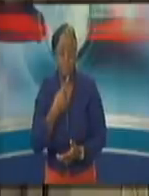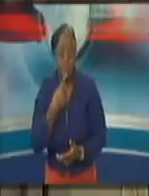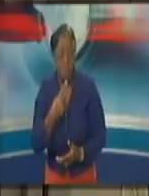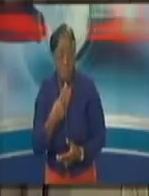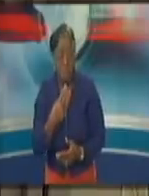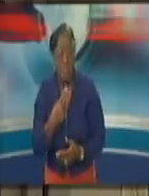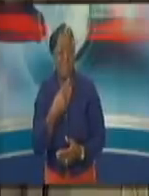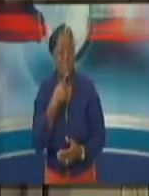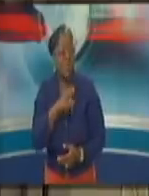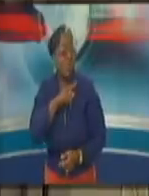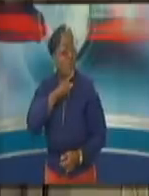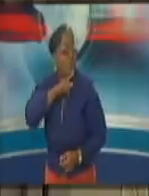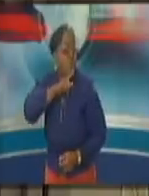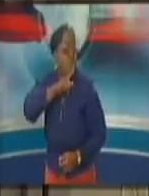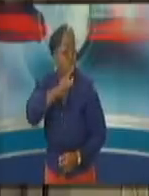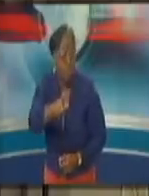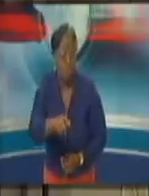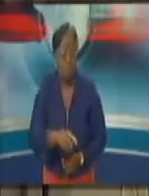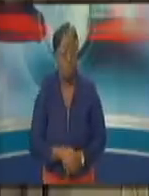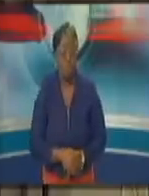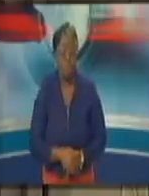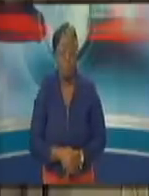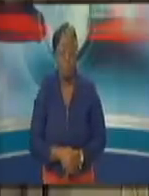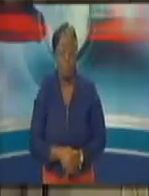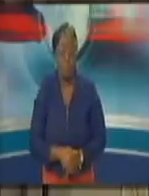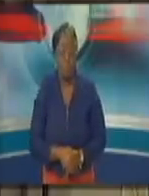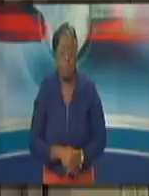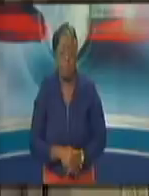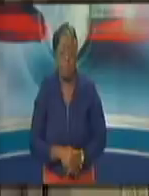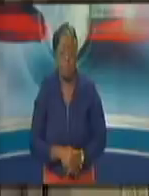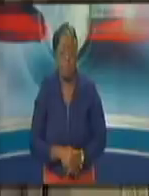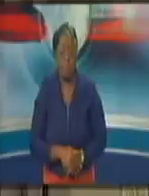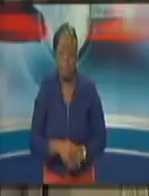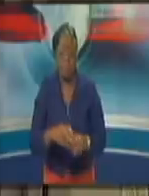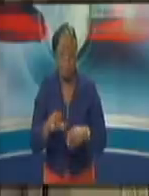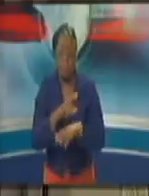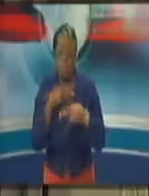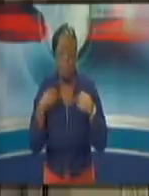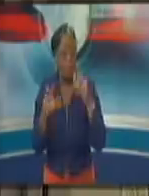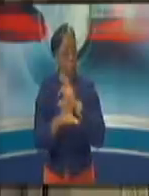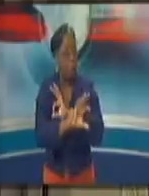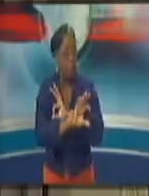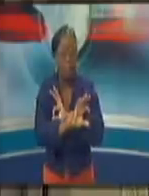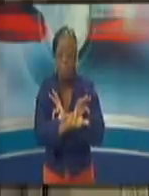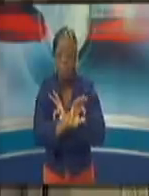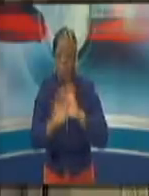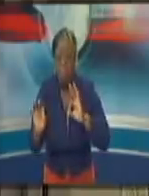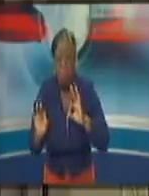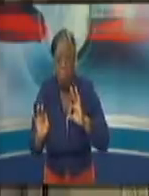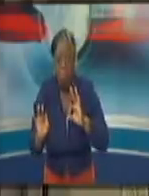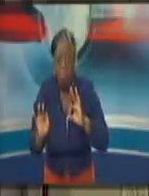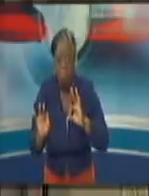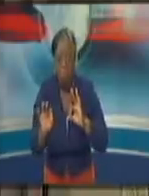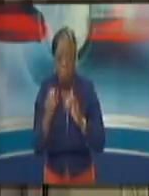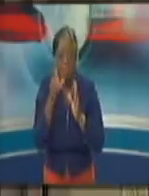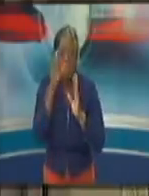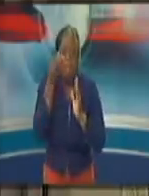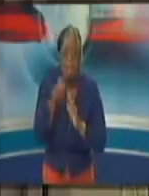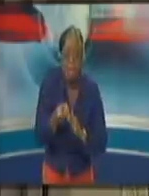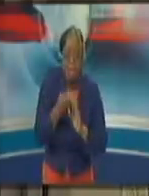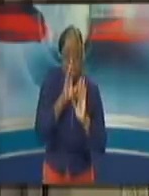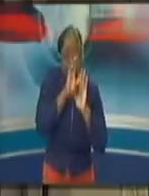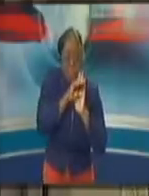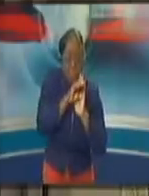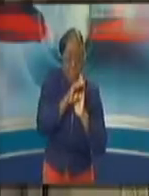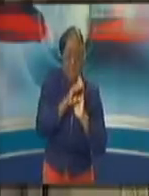because I checked this morning, there is absolutely no shortage of PPE. As the